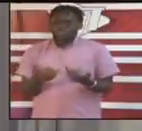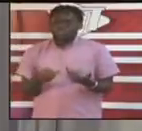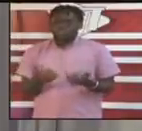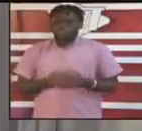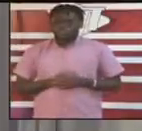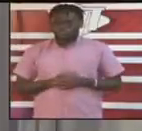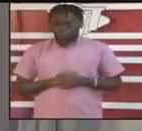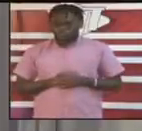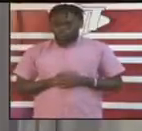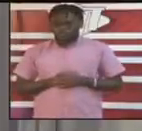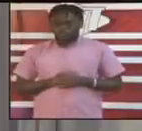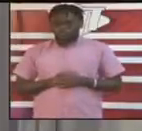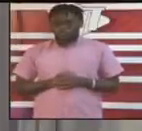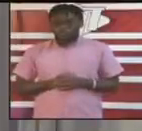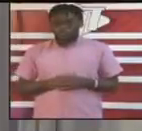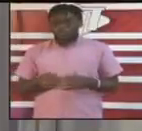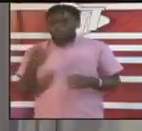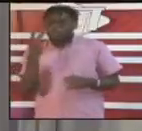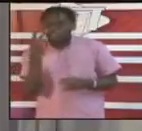rising.